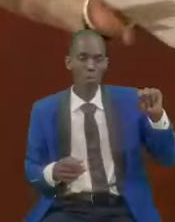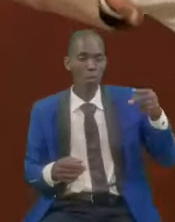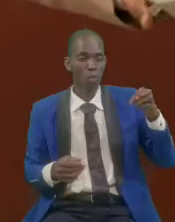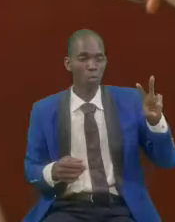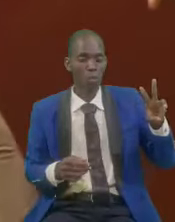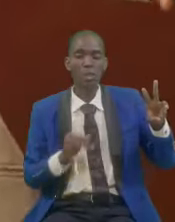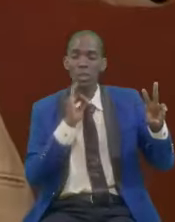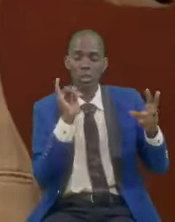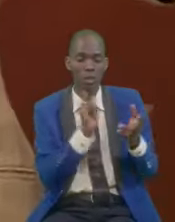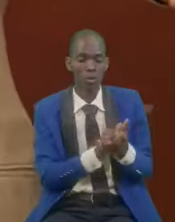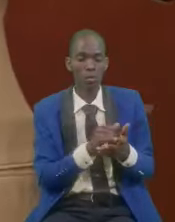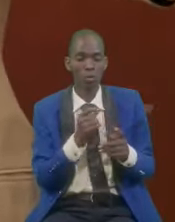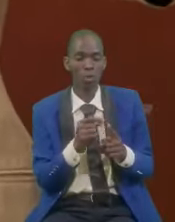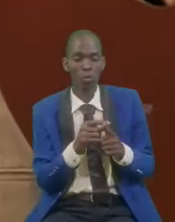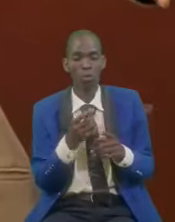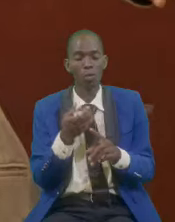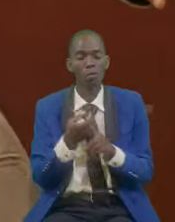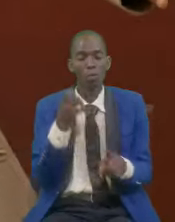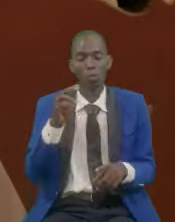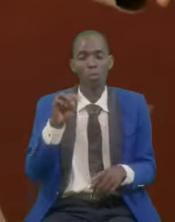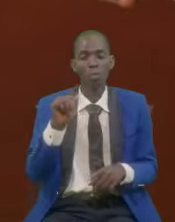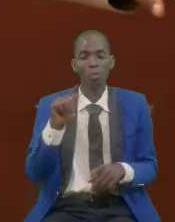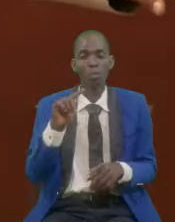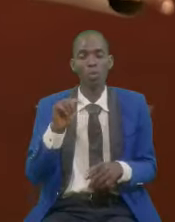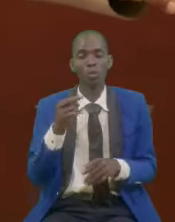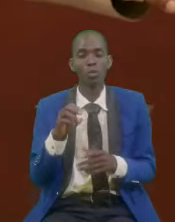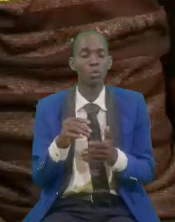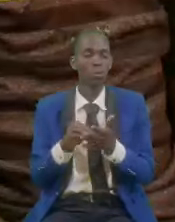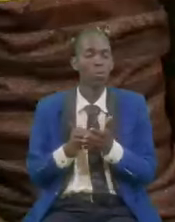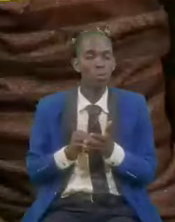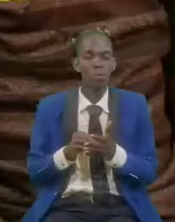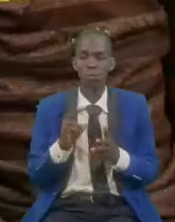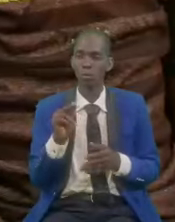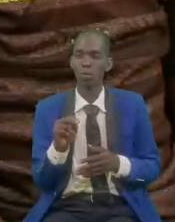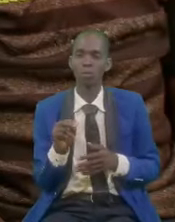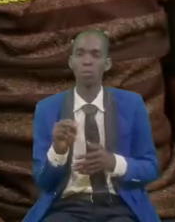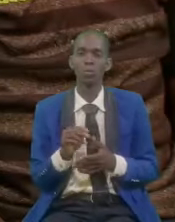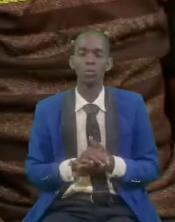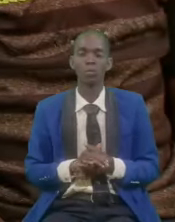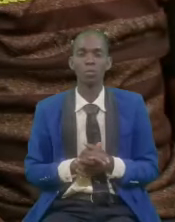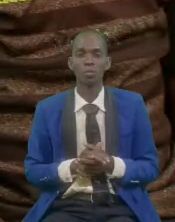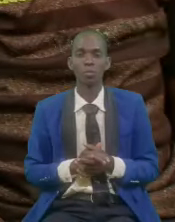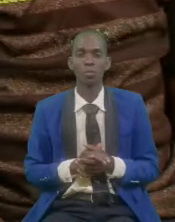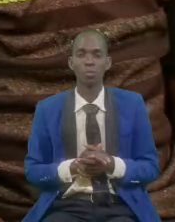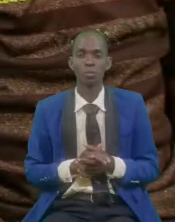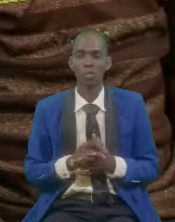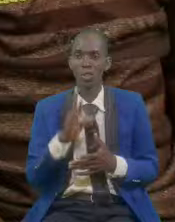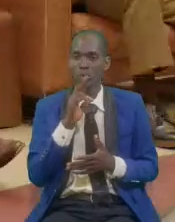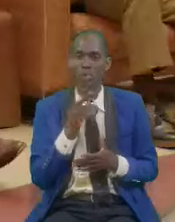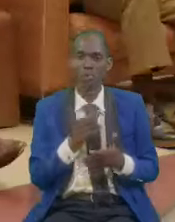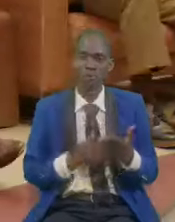read in the epistle to the Romans, is it the words of Paul? Have you gone back home?